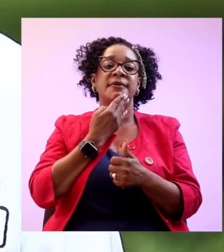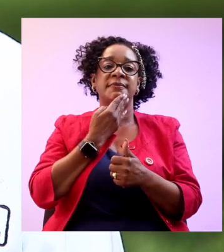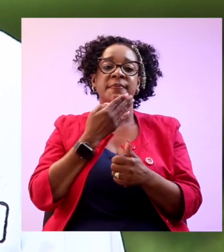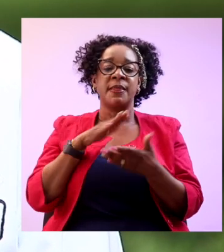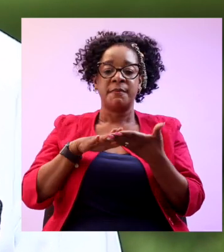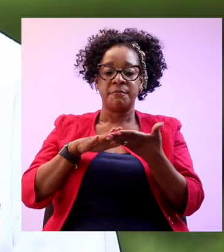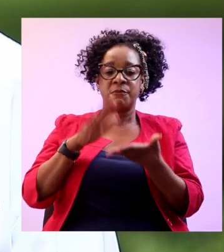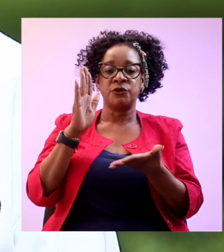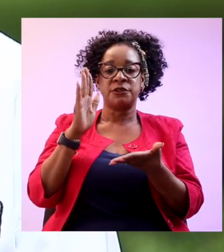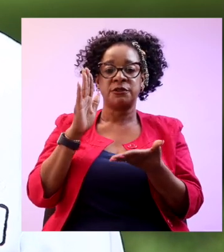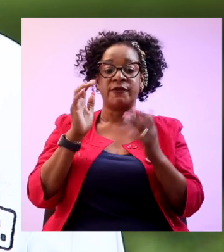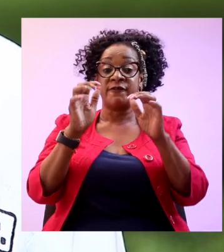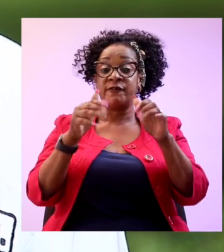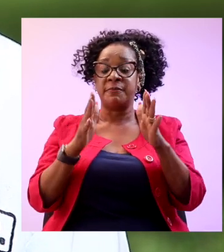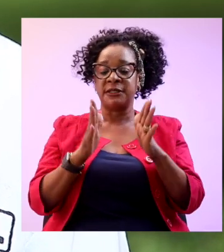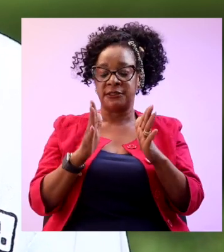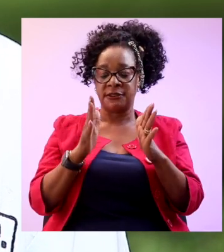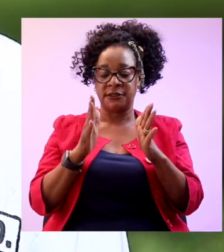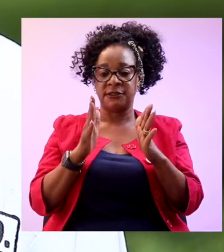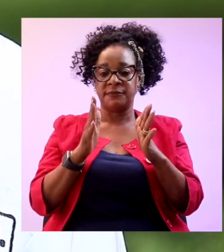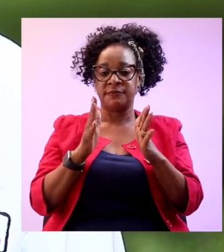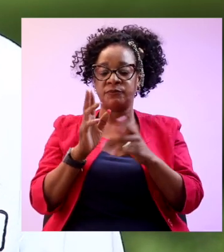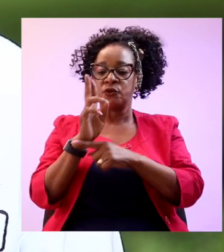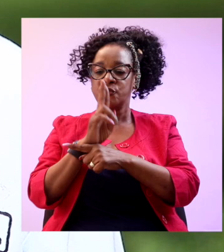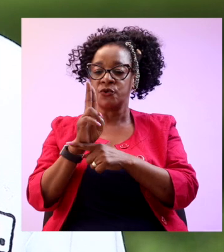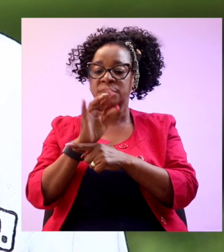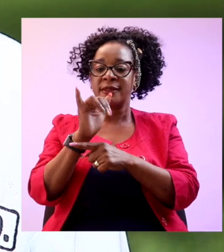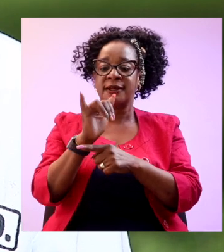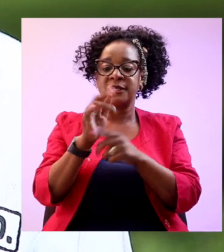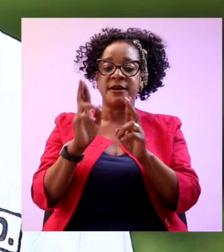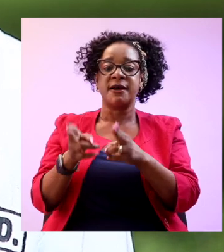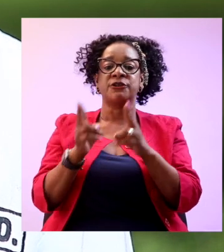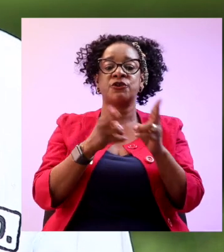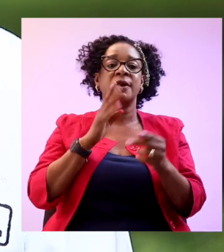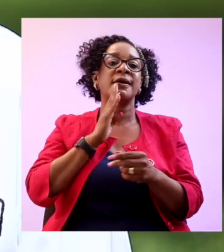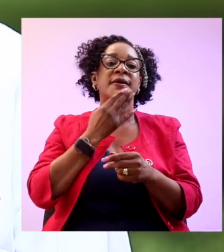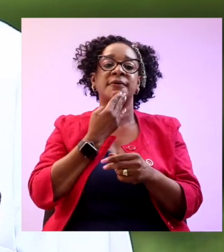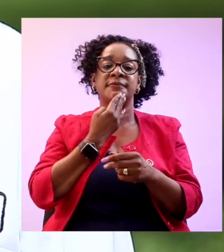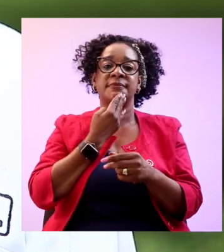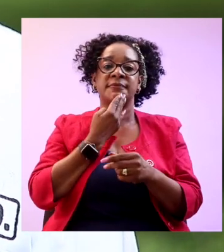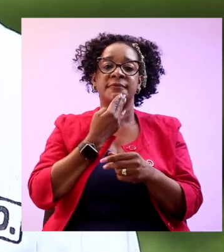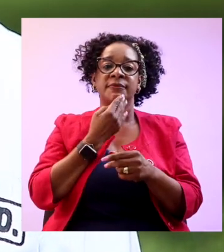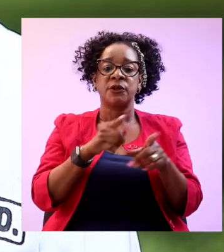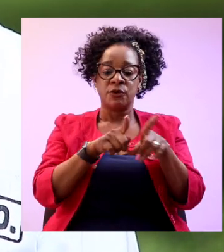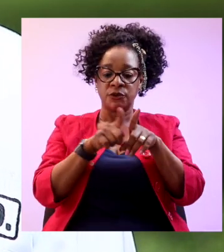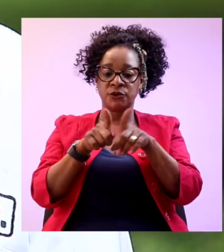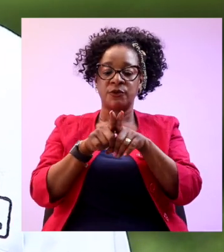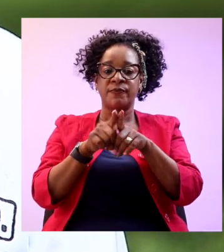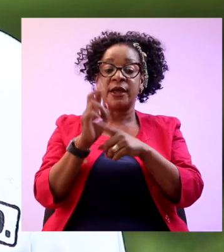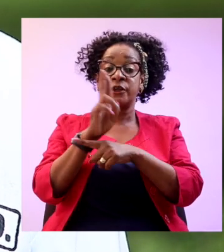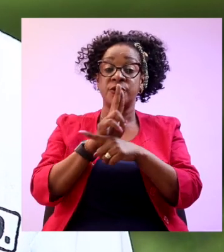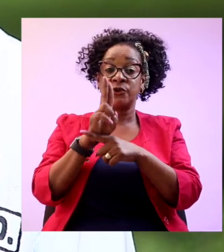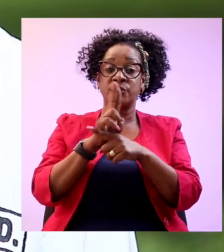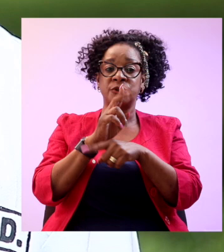color. Most of the pharmaceuticals use the Anato color. They are used